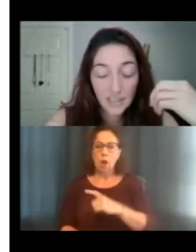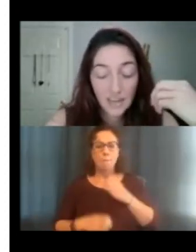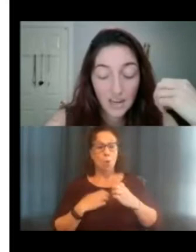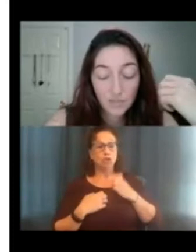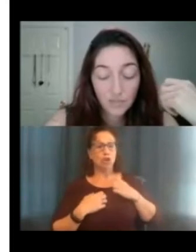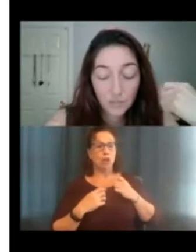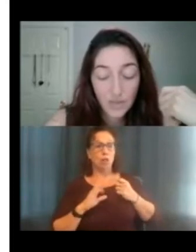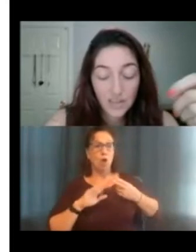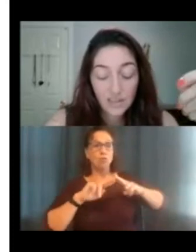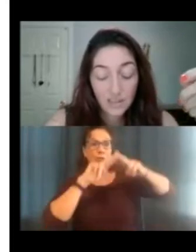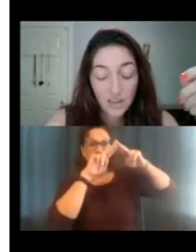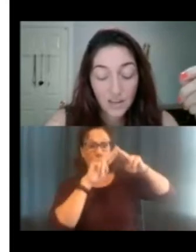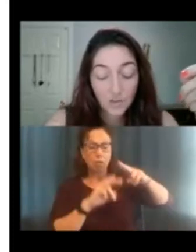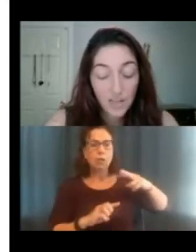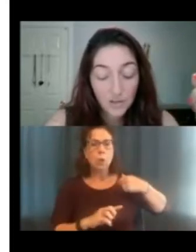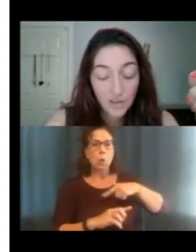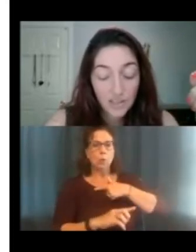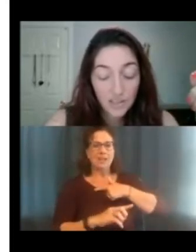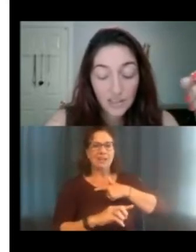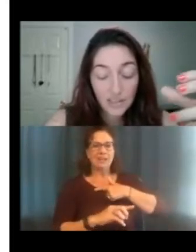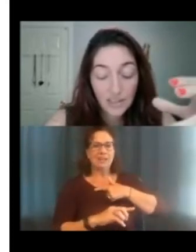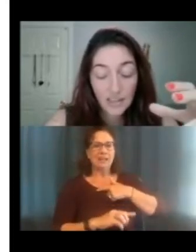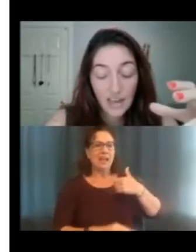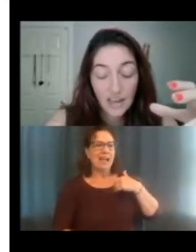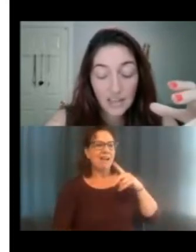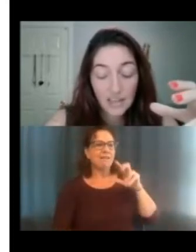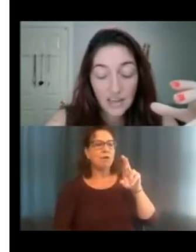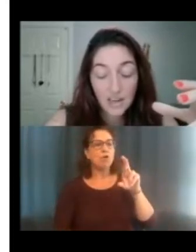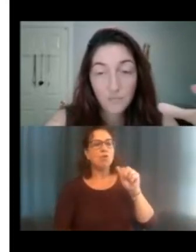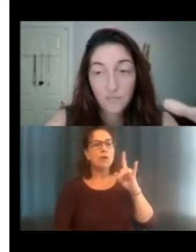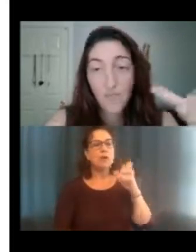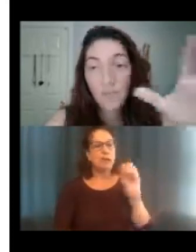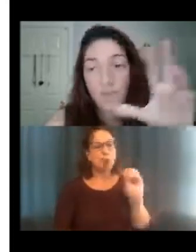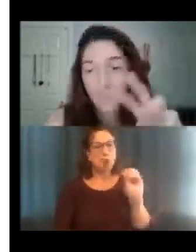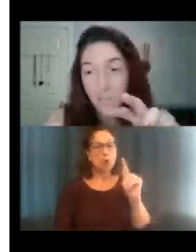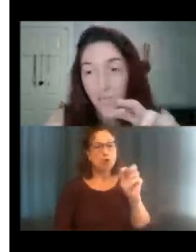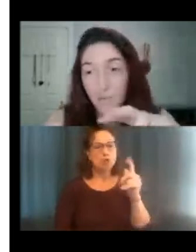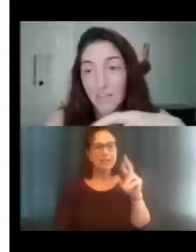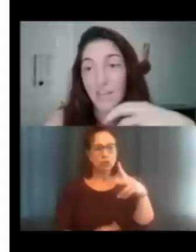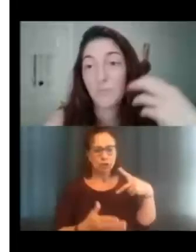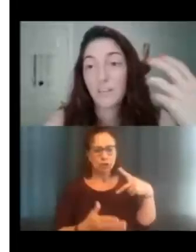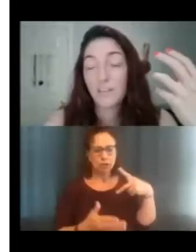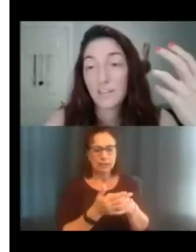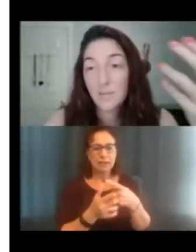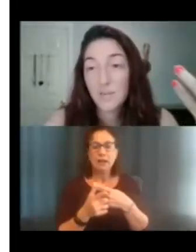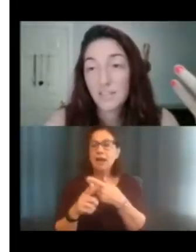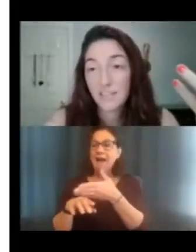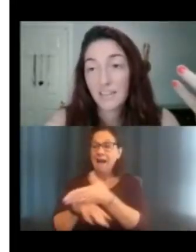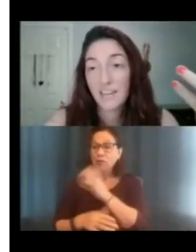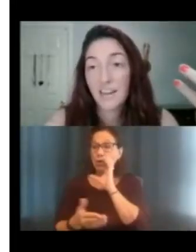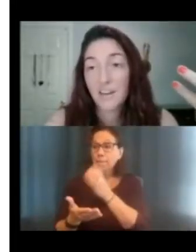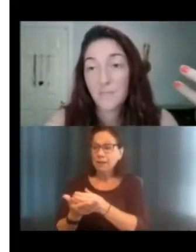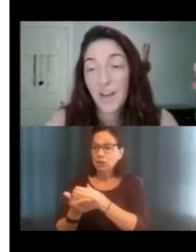aroused, we injected a radio tracer, and following the picture viewing, then we could